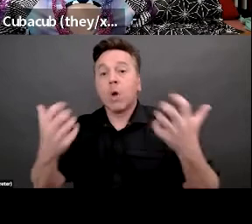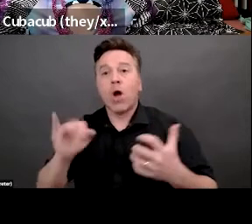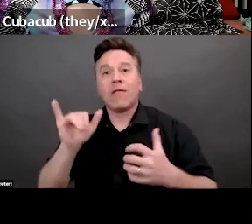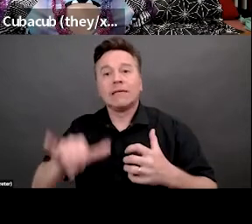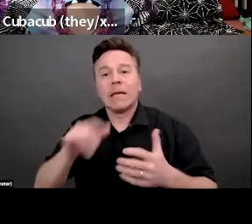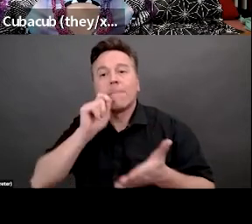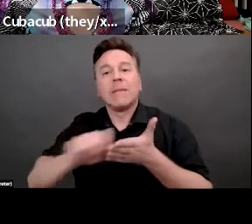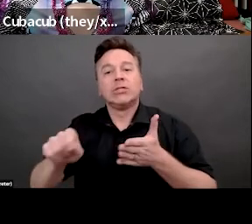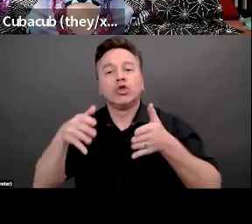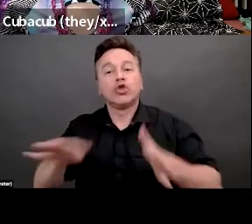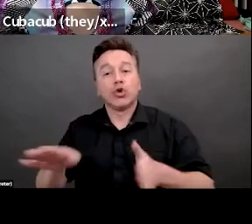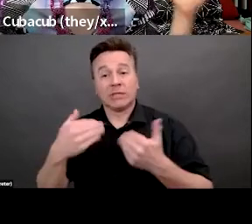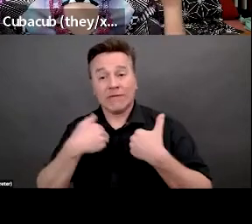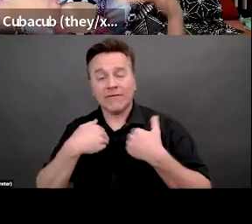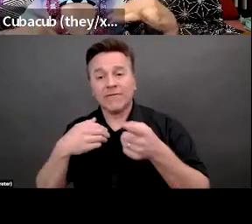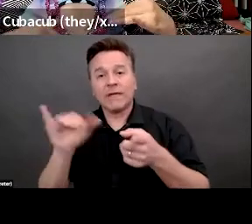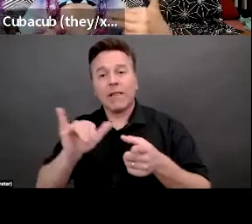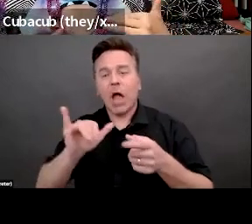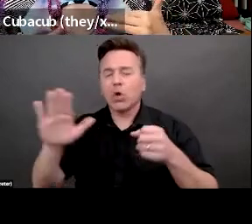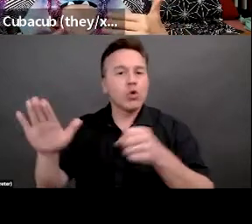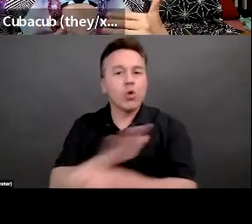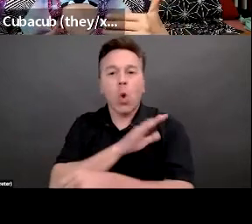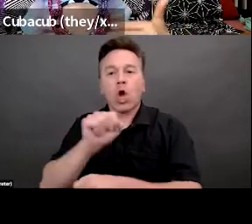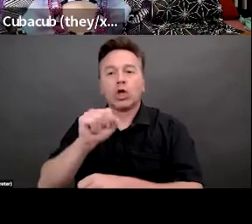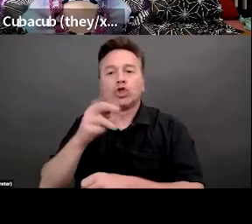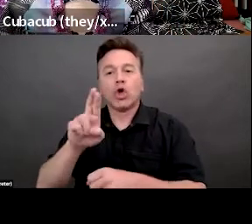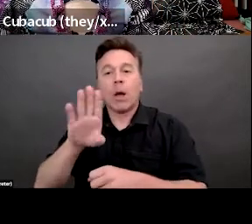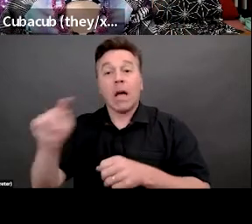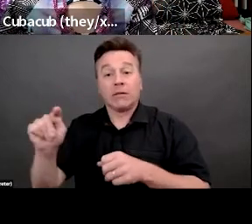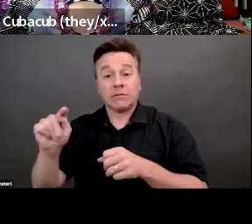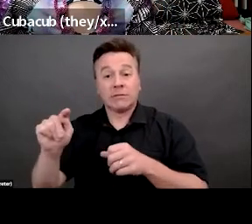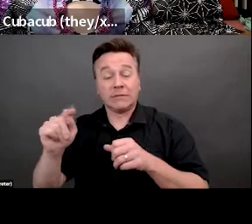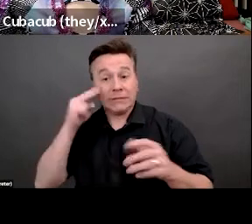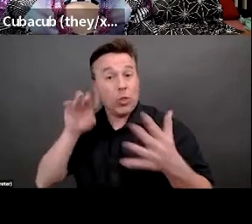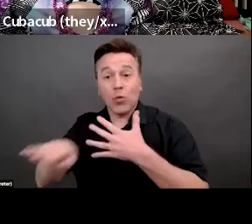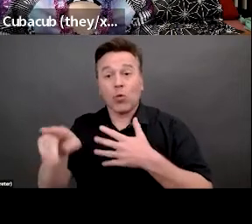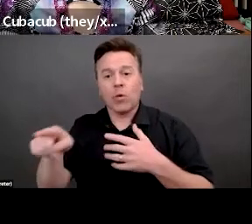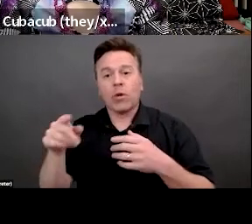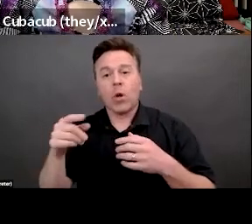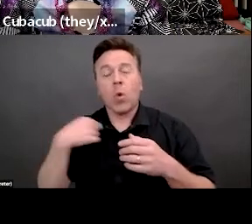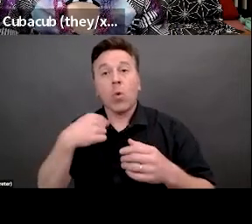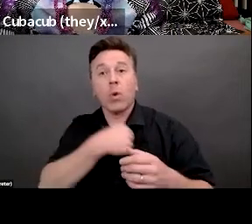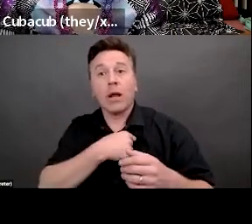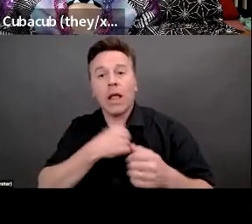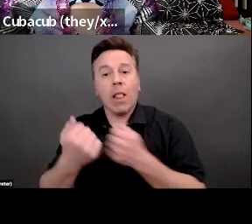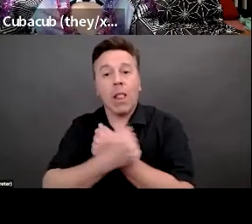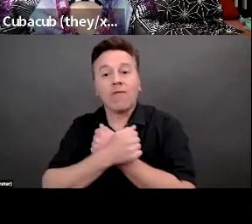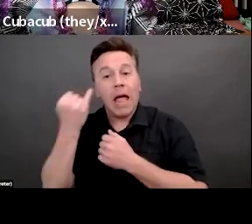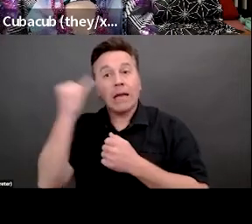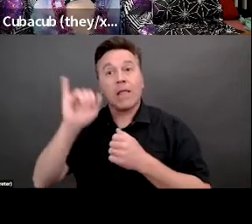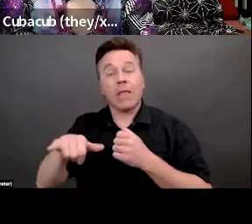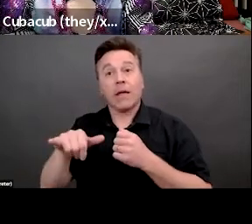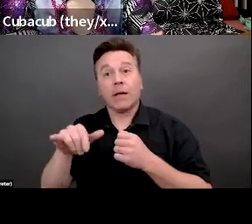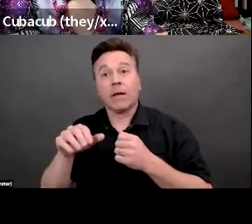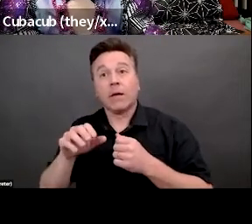these pencil skirts that had like a totally sheer butt, because like we loved the idea that,